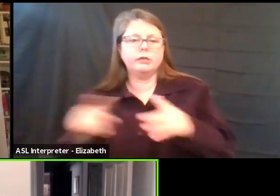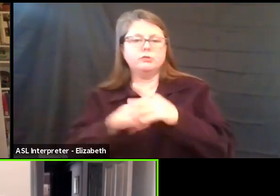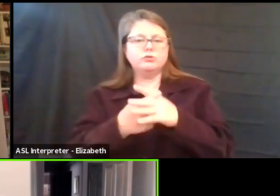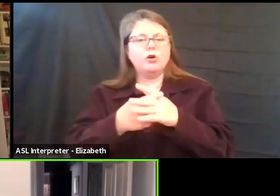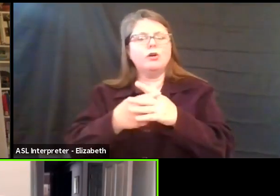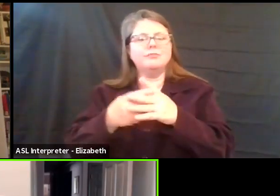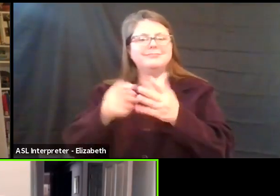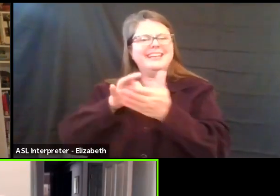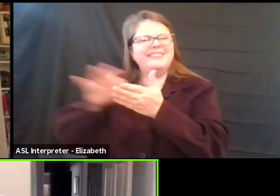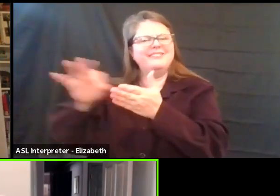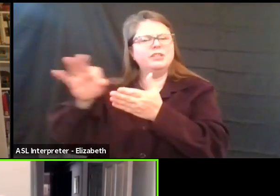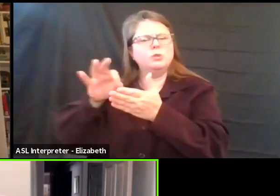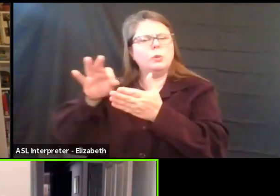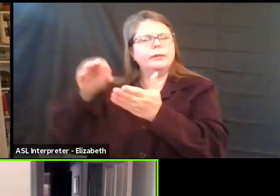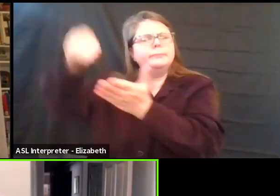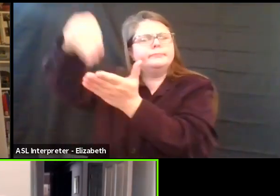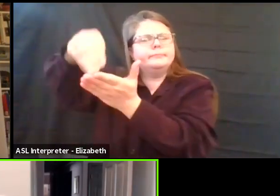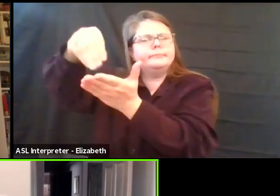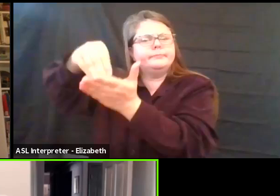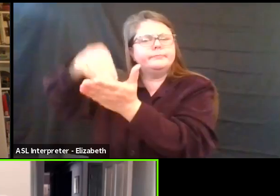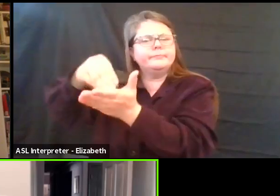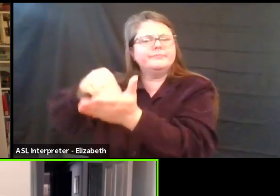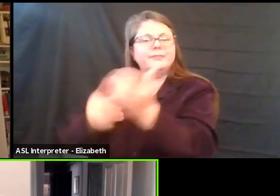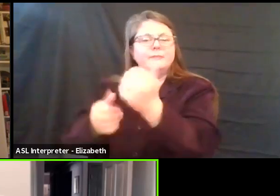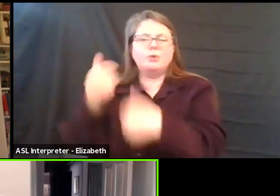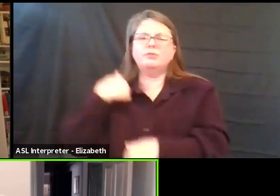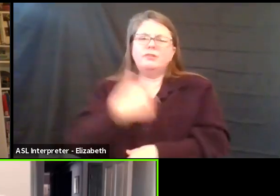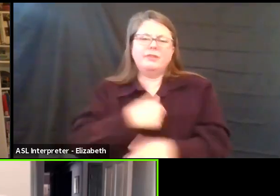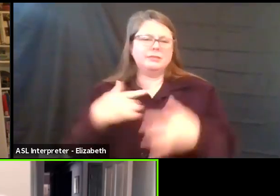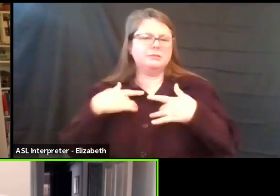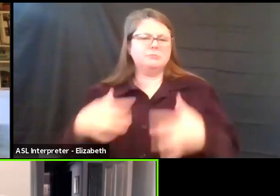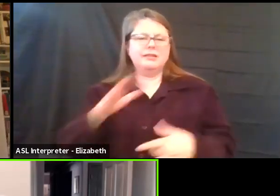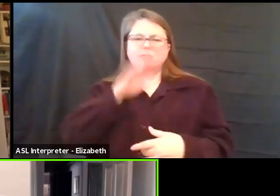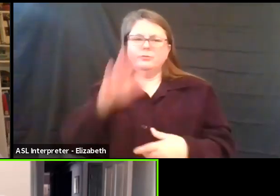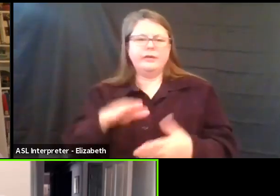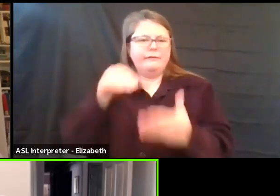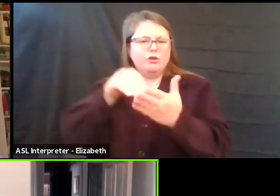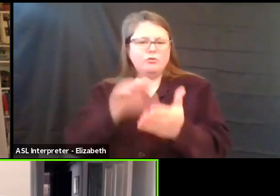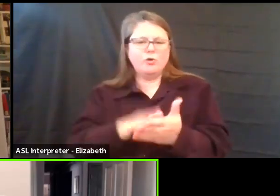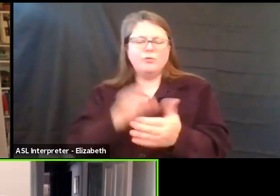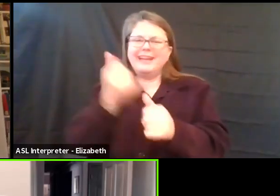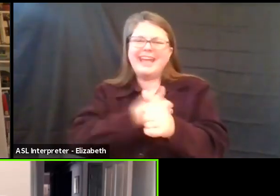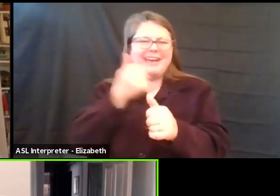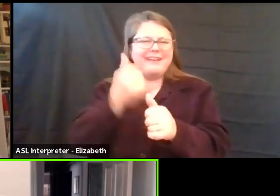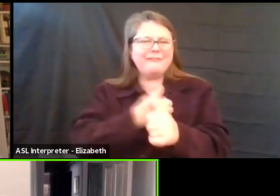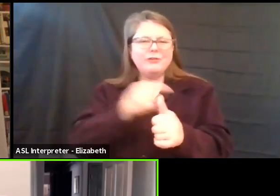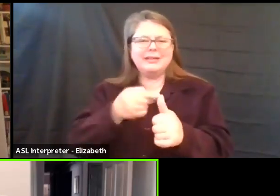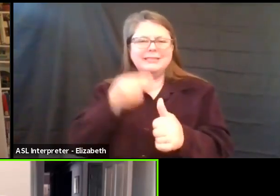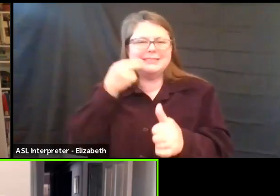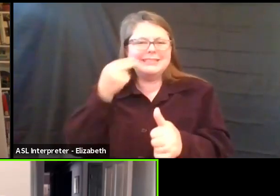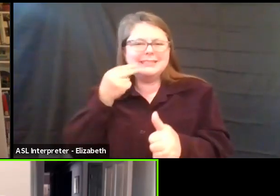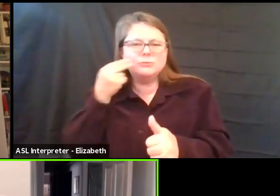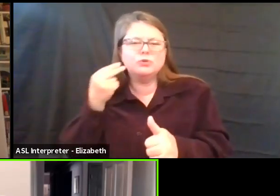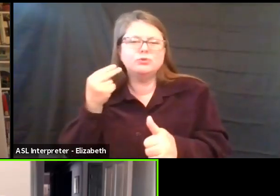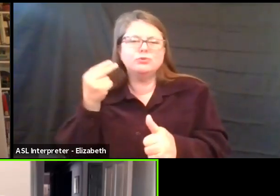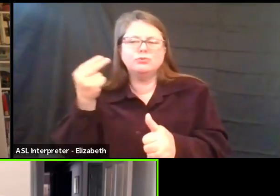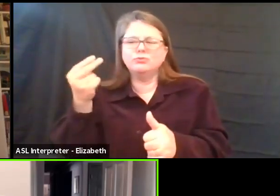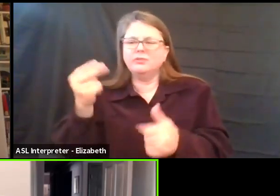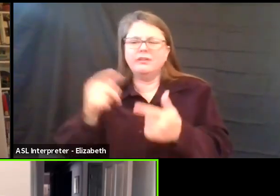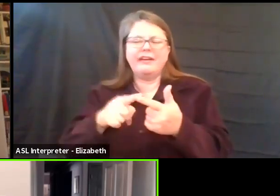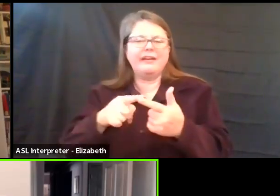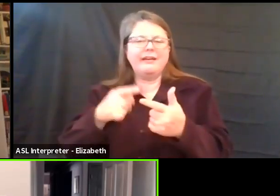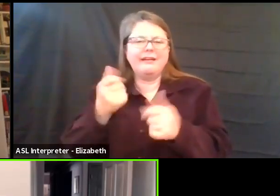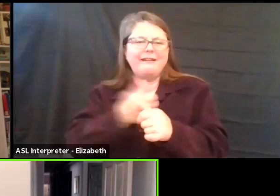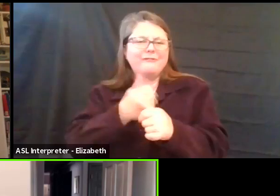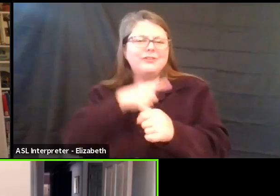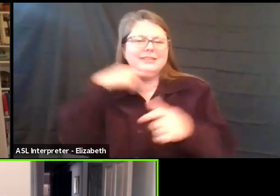about every teaspoon, every teacup, every towel, every t-shirt, plus your bigger